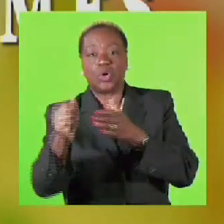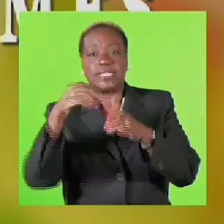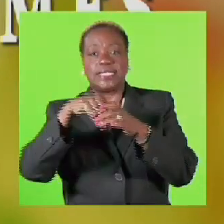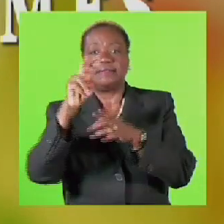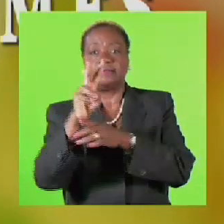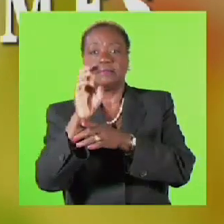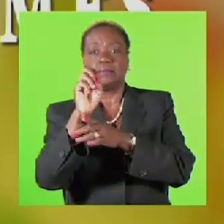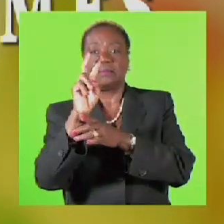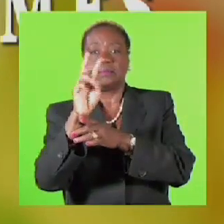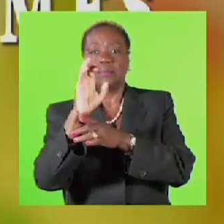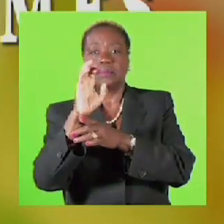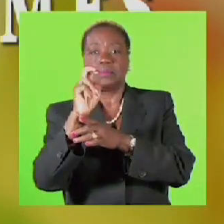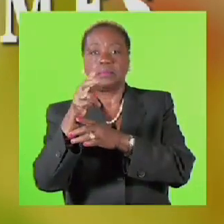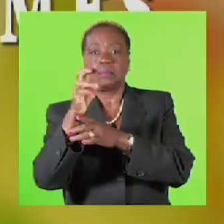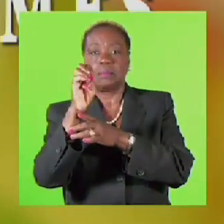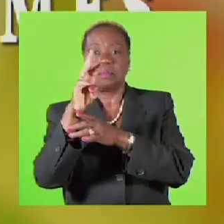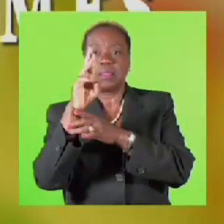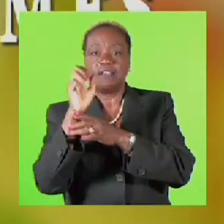in vouchers.